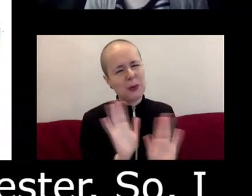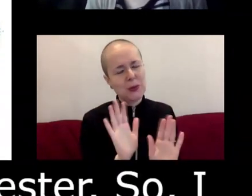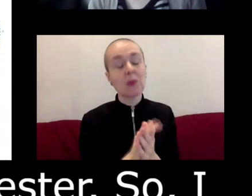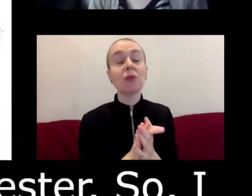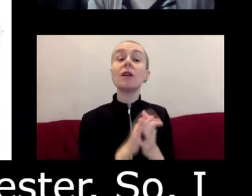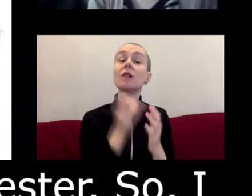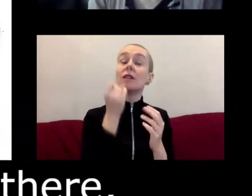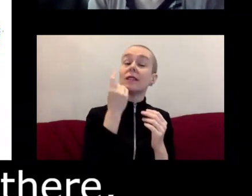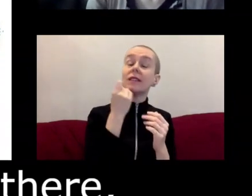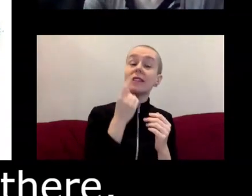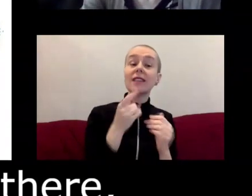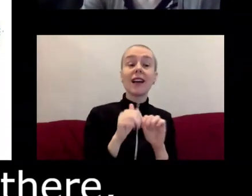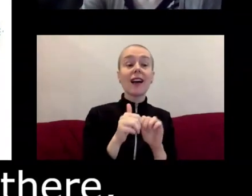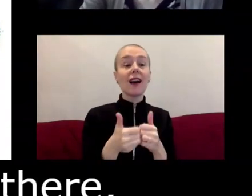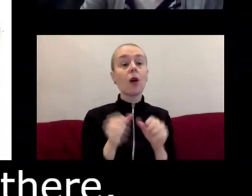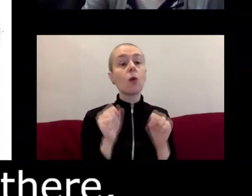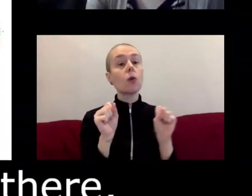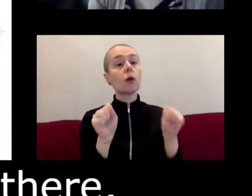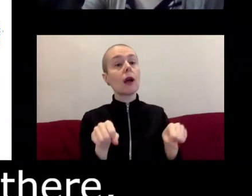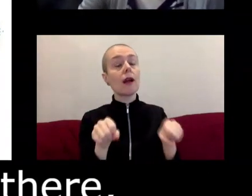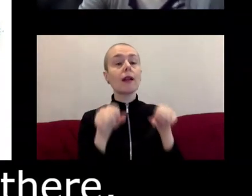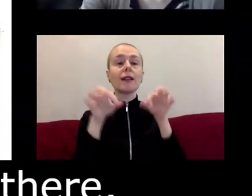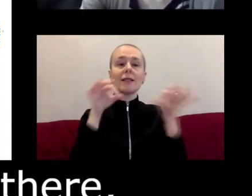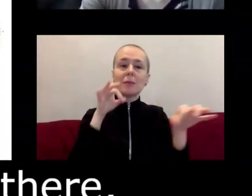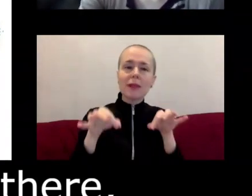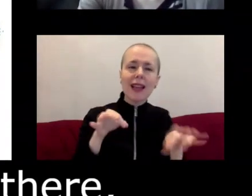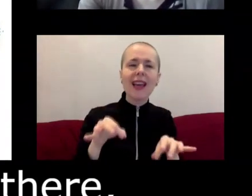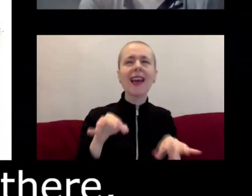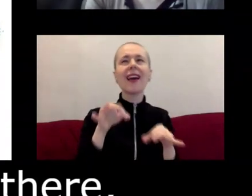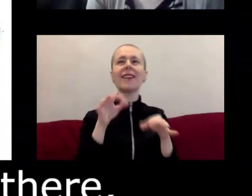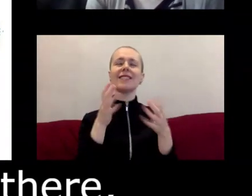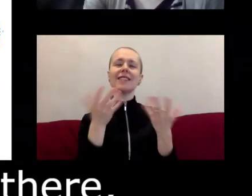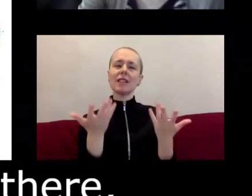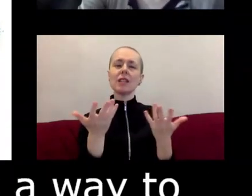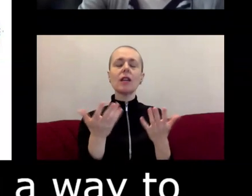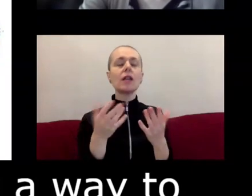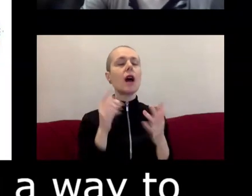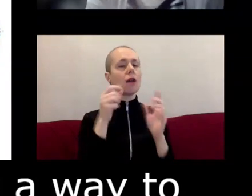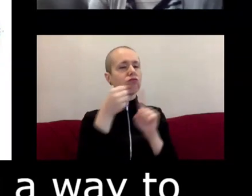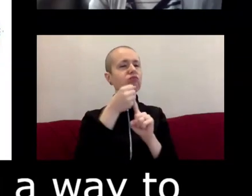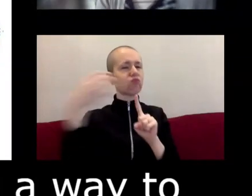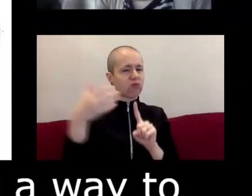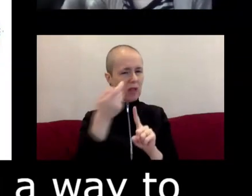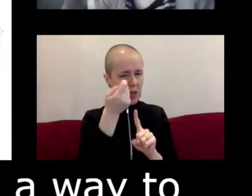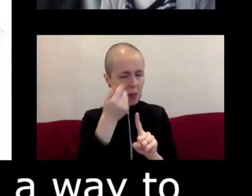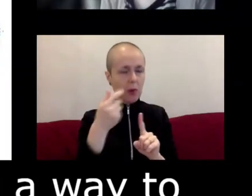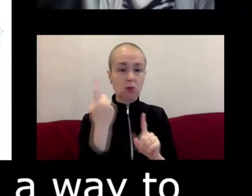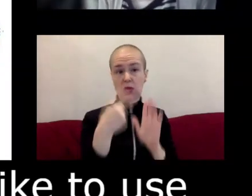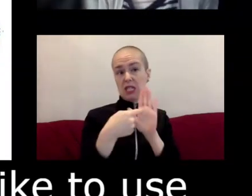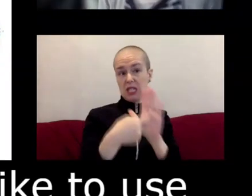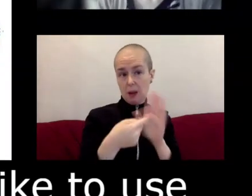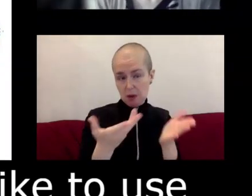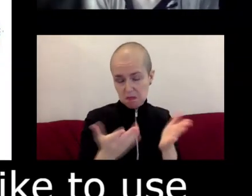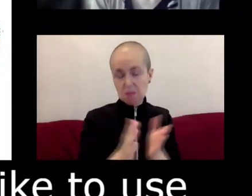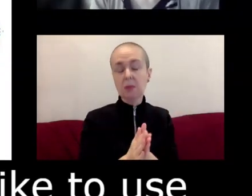but just as a way to explain it a little bit, I'd like to use this example where you can imagine just